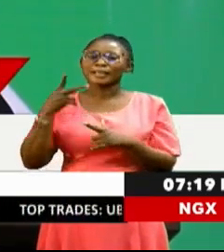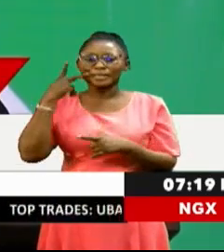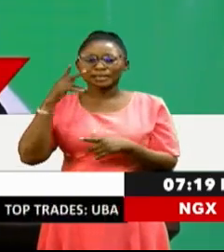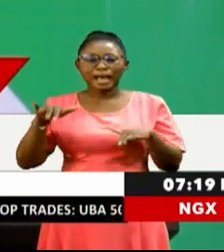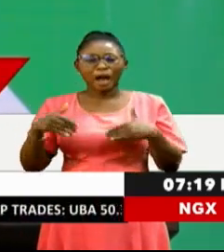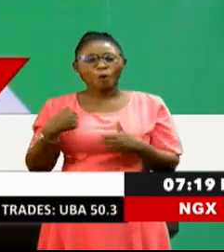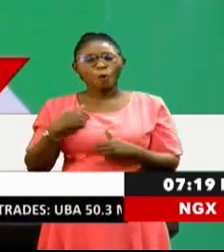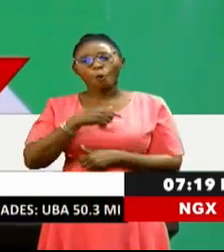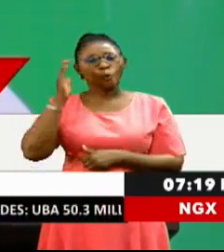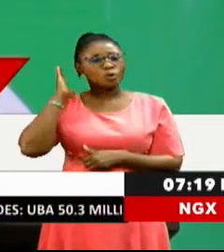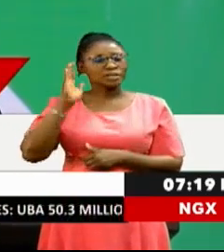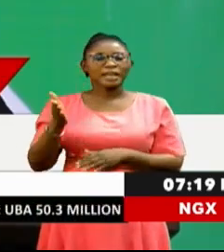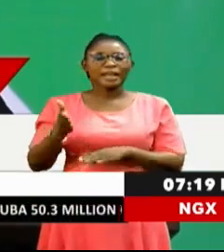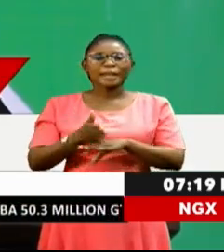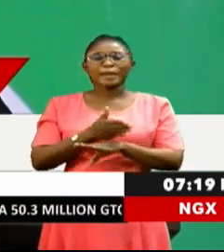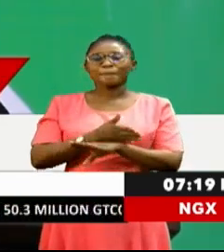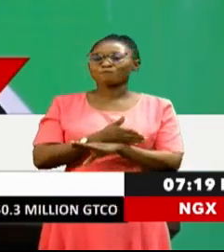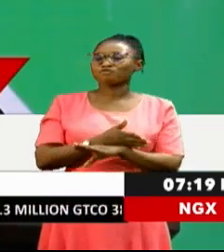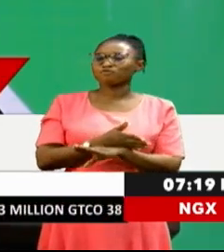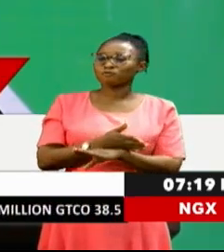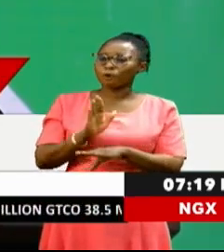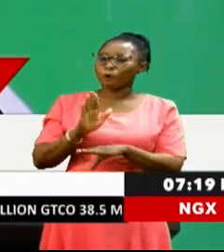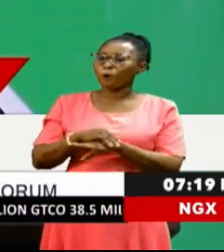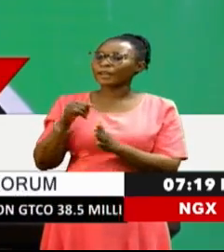shall improve upon